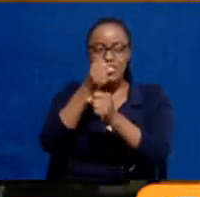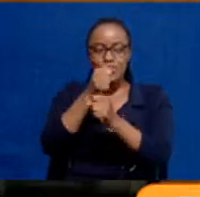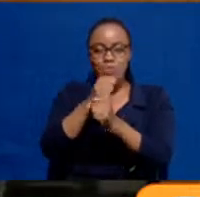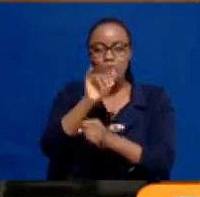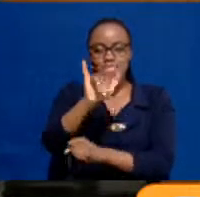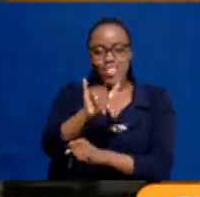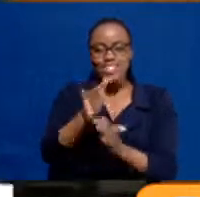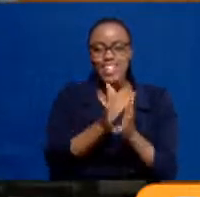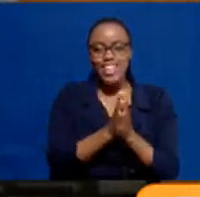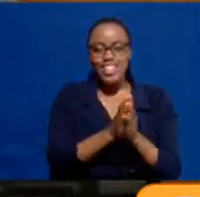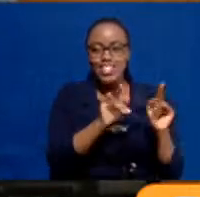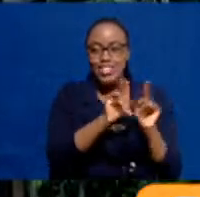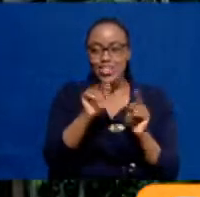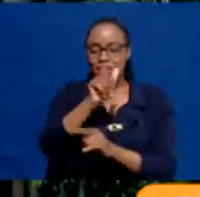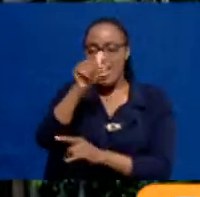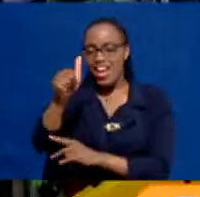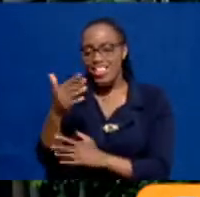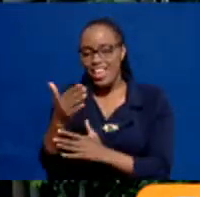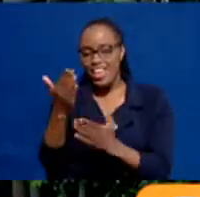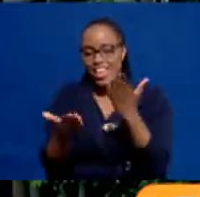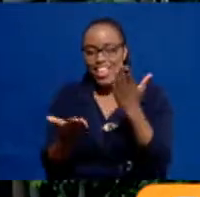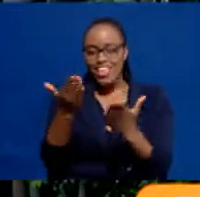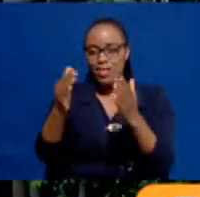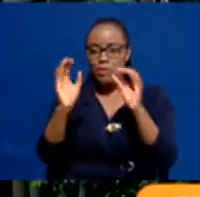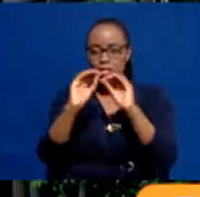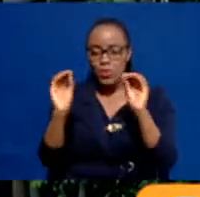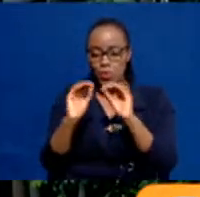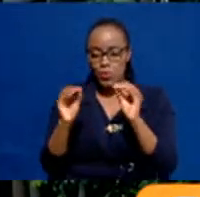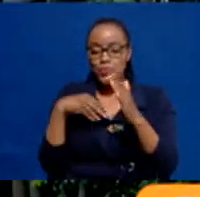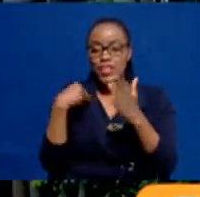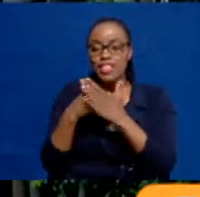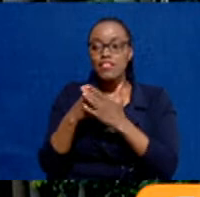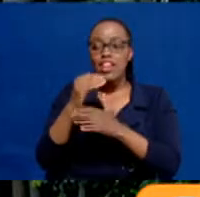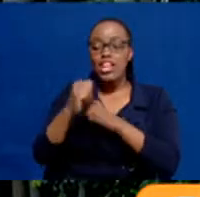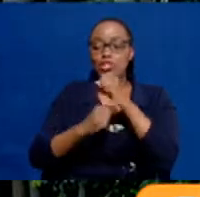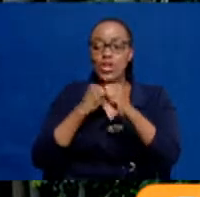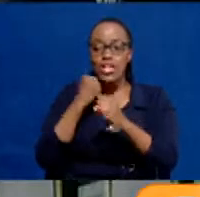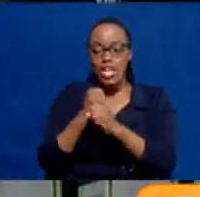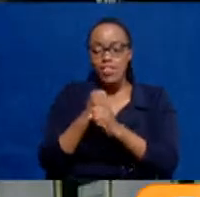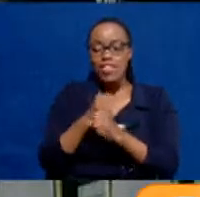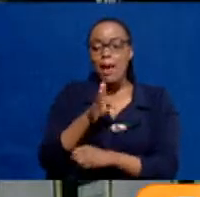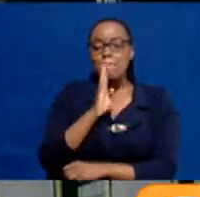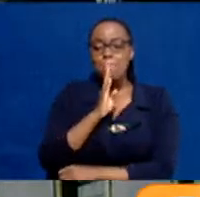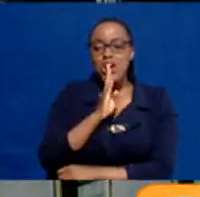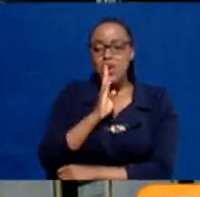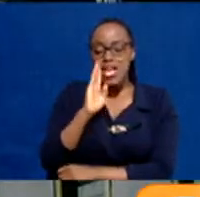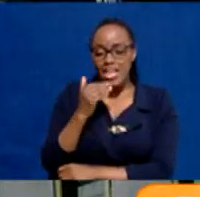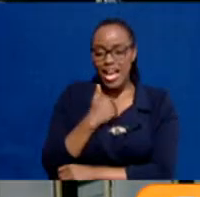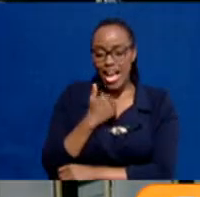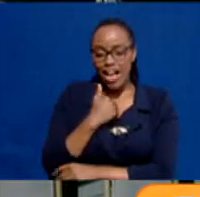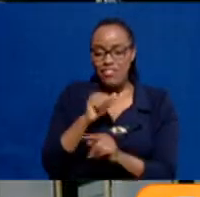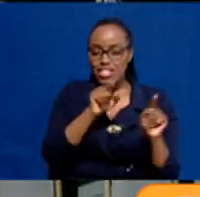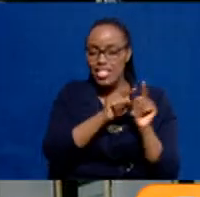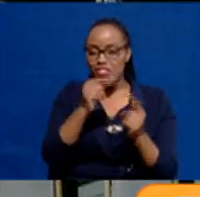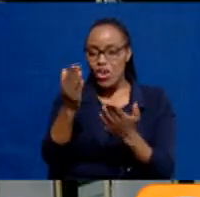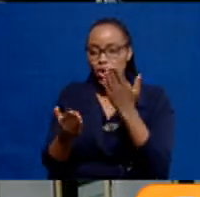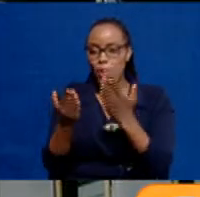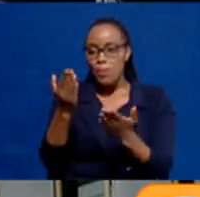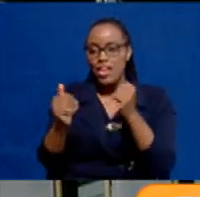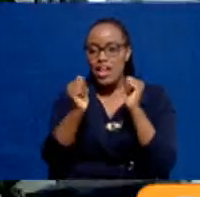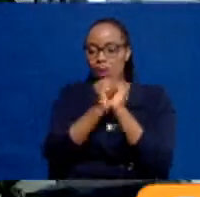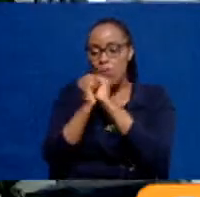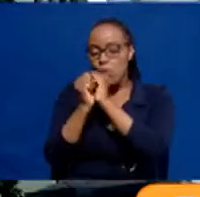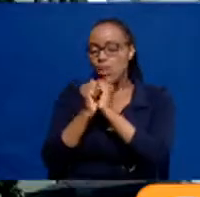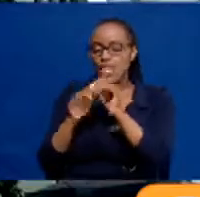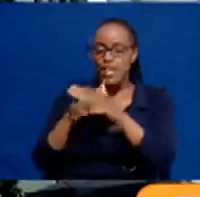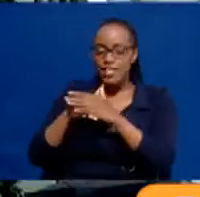grants or through other arrangements. In the previous financial years, domestic borrowing has been on the rise as compared to external